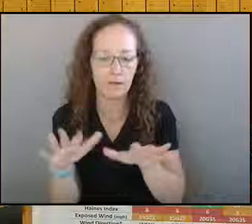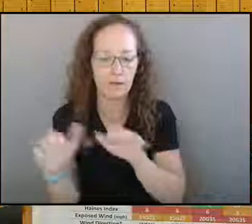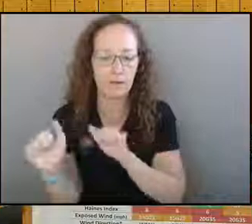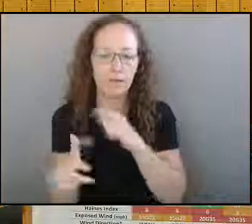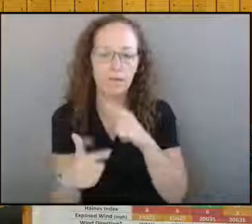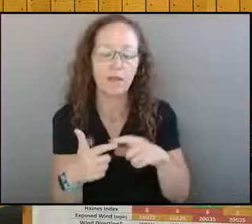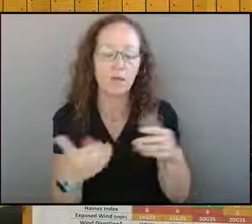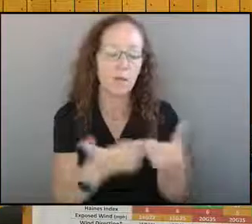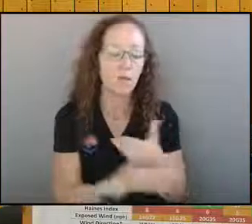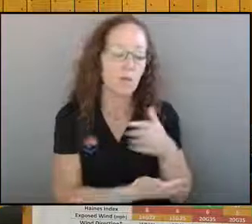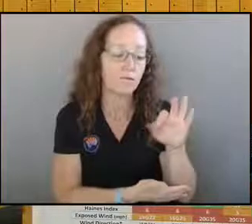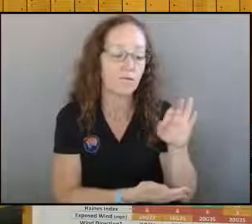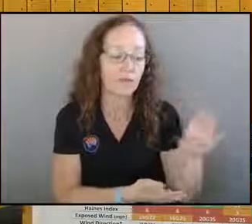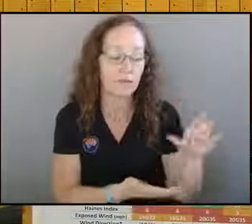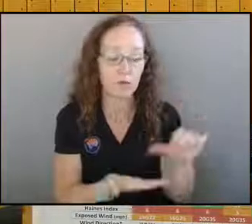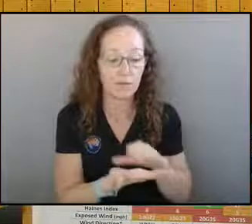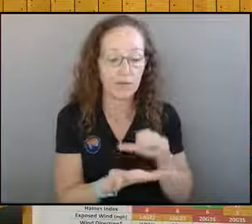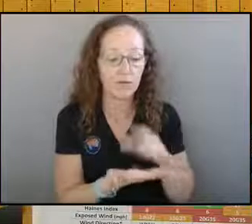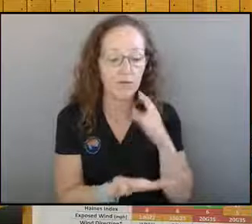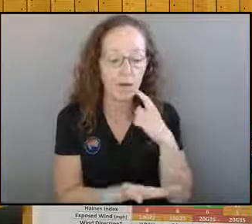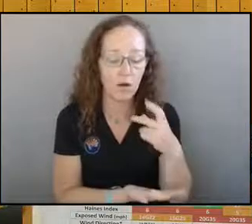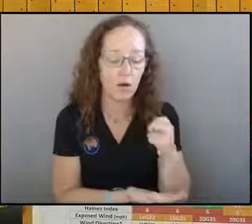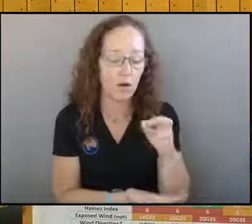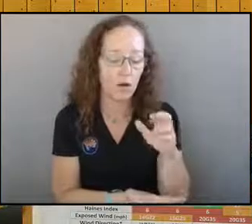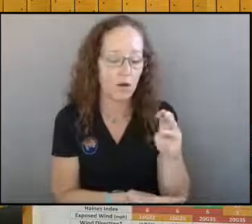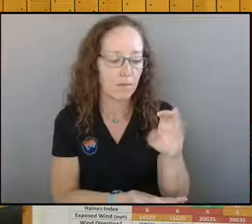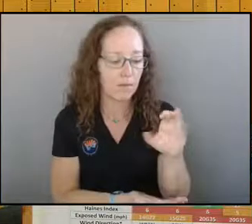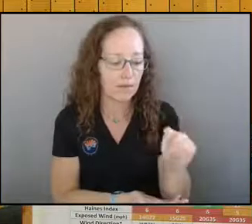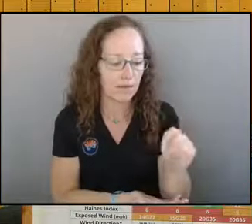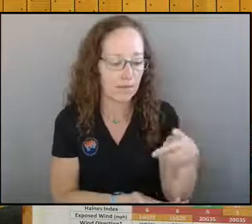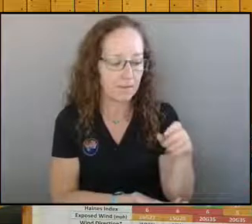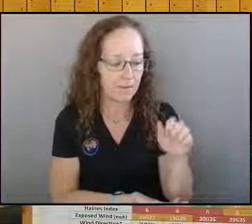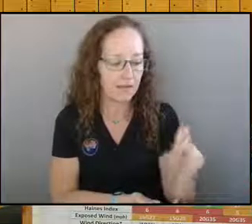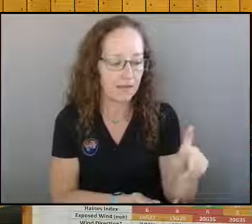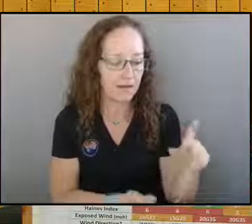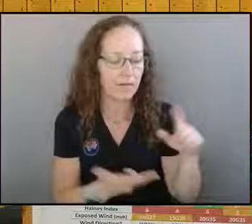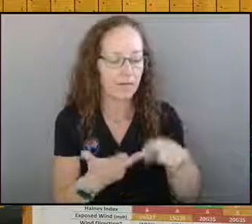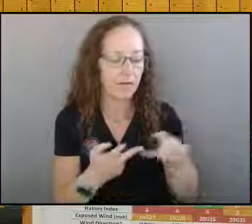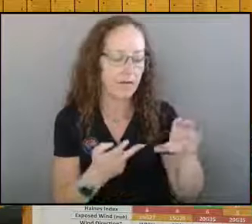fire that has the maps and overlays there as well.